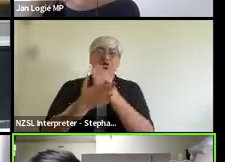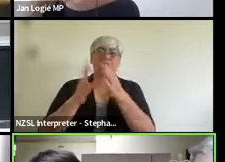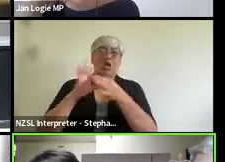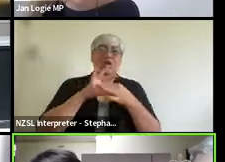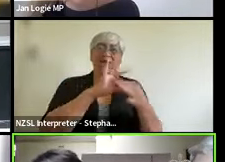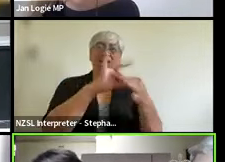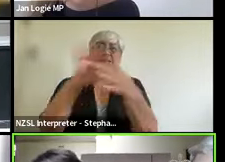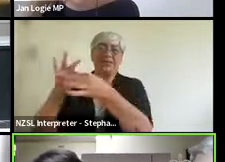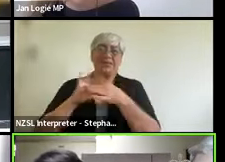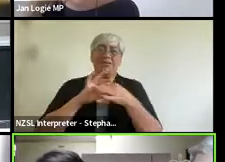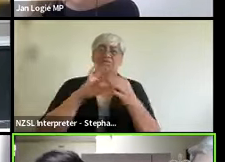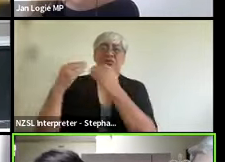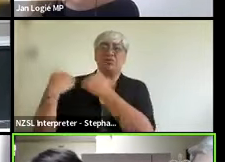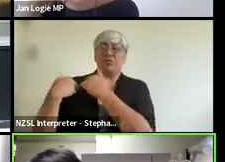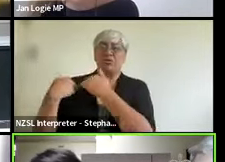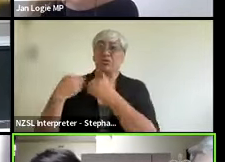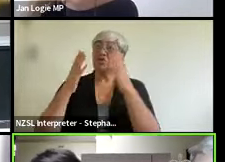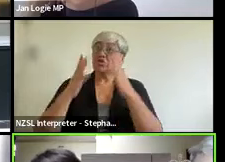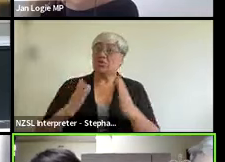responsibility of